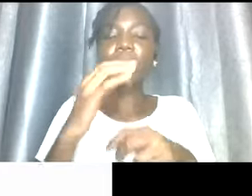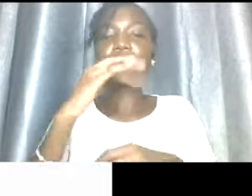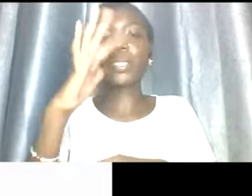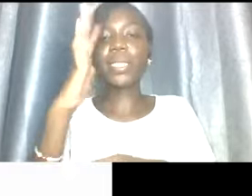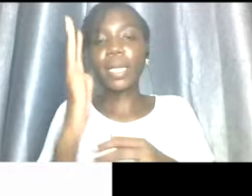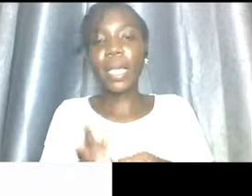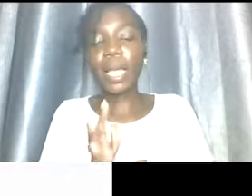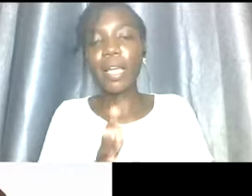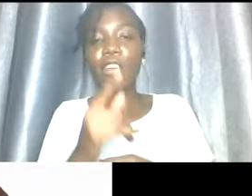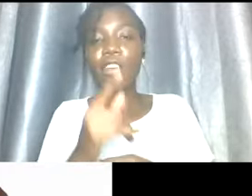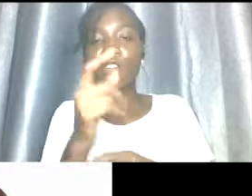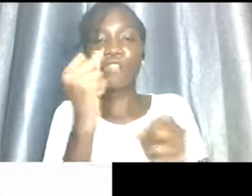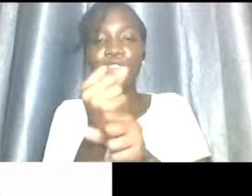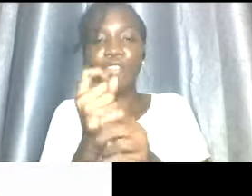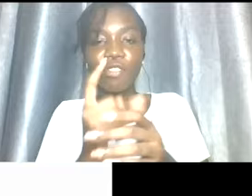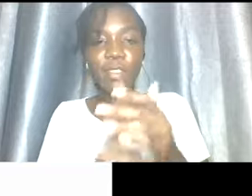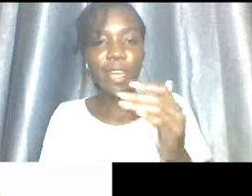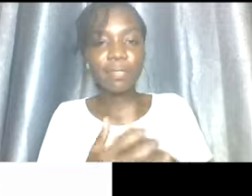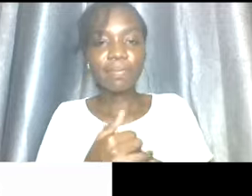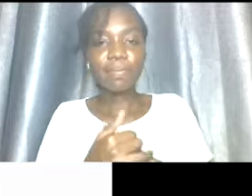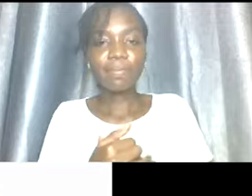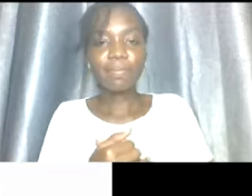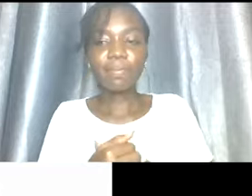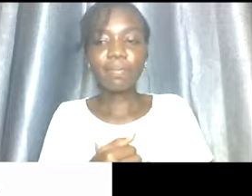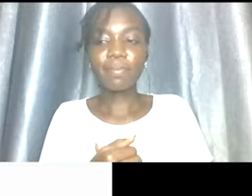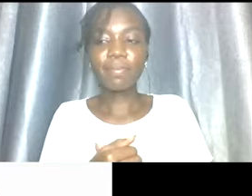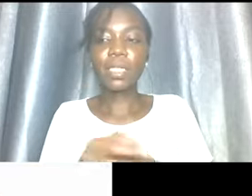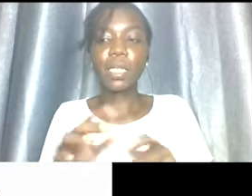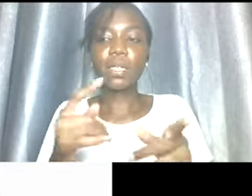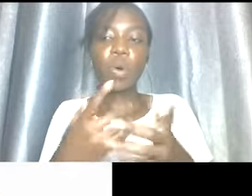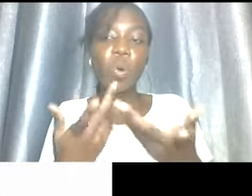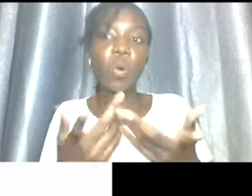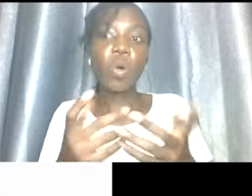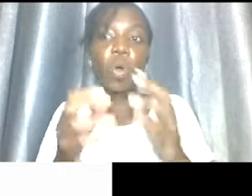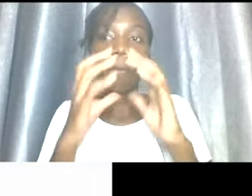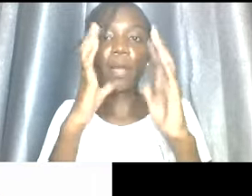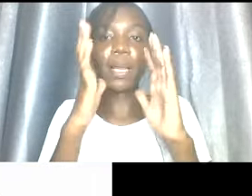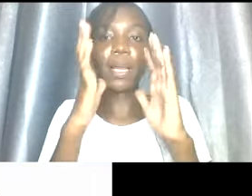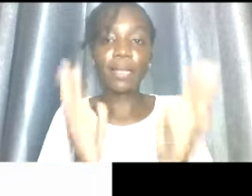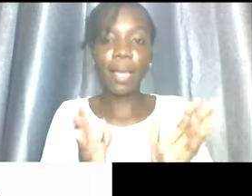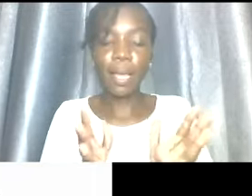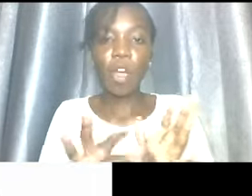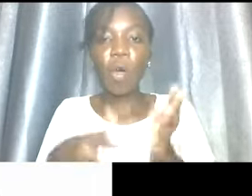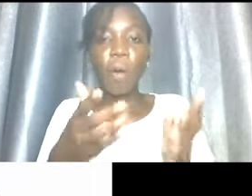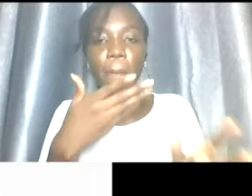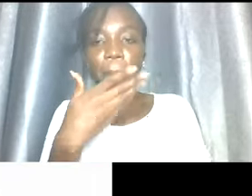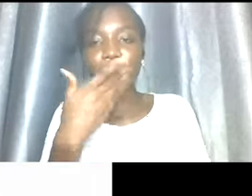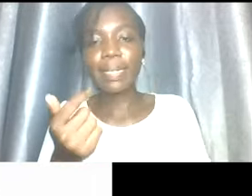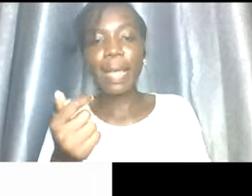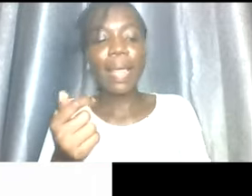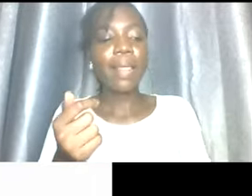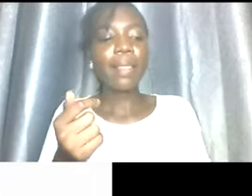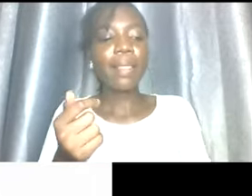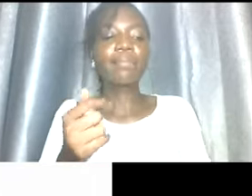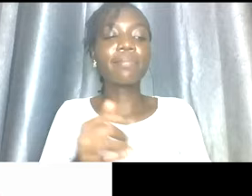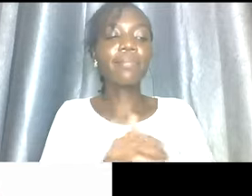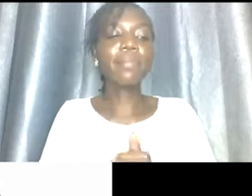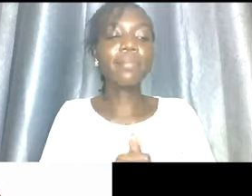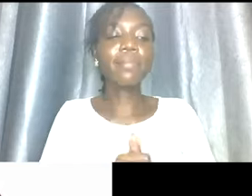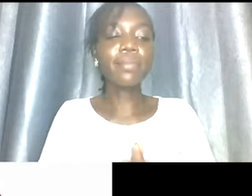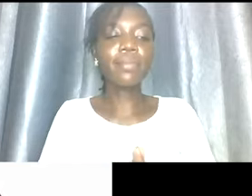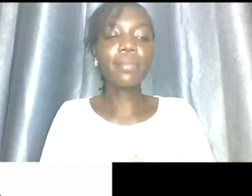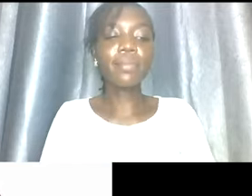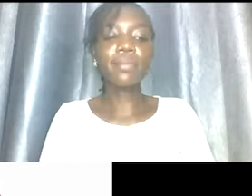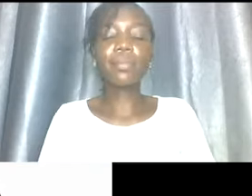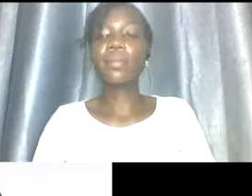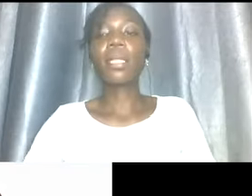speaker, as a Toastmaster, or a better communicator, or even a better leader. But I also sell